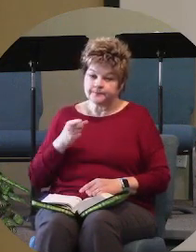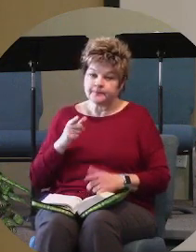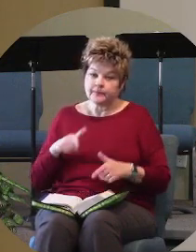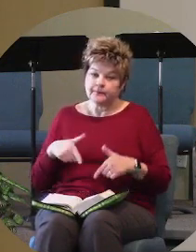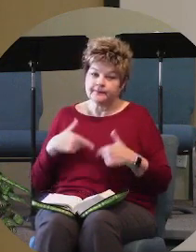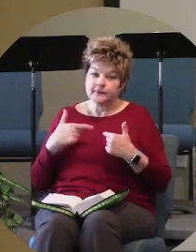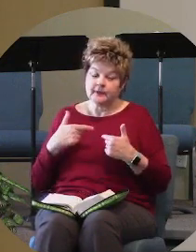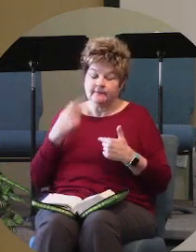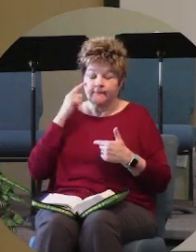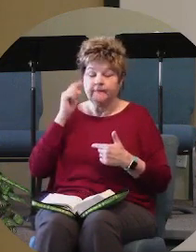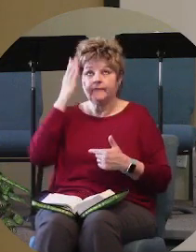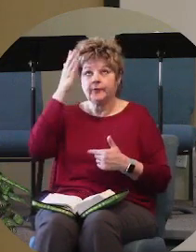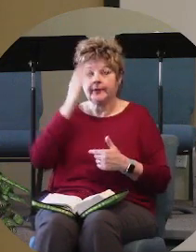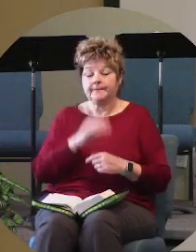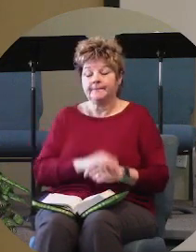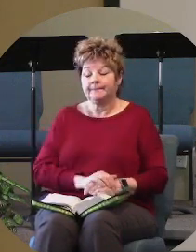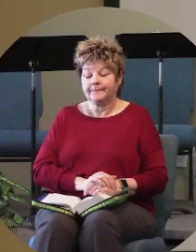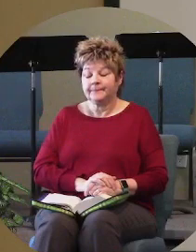for me?